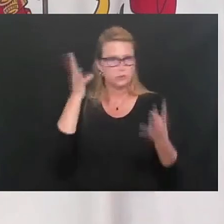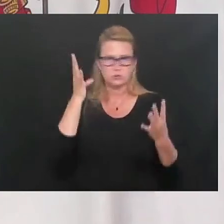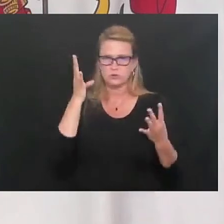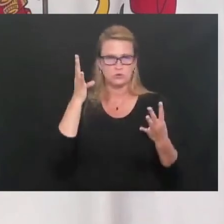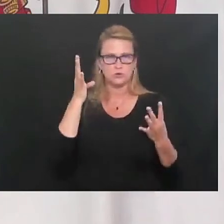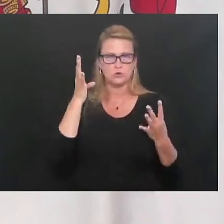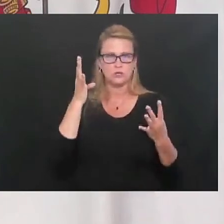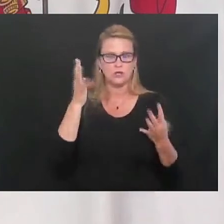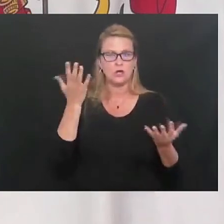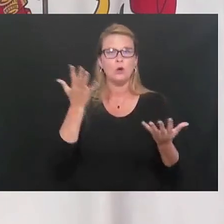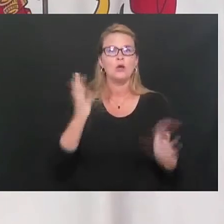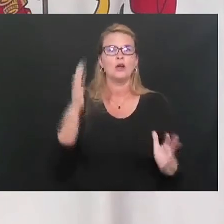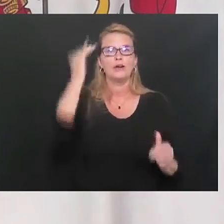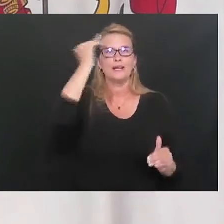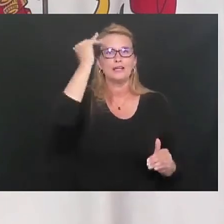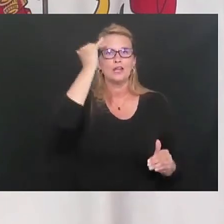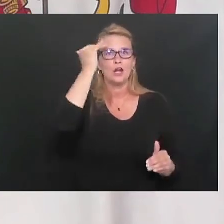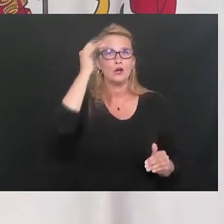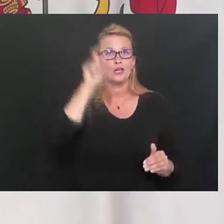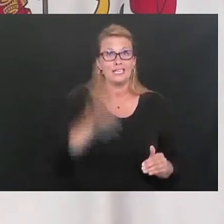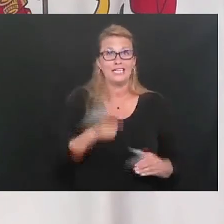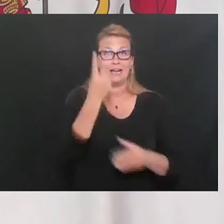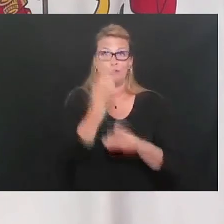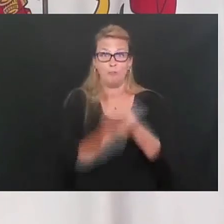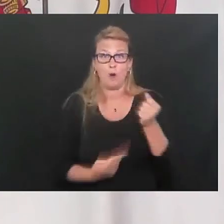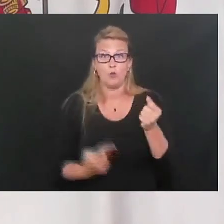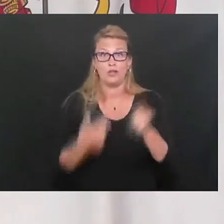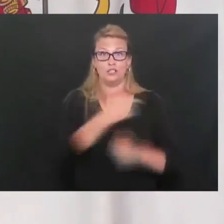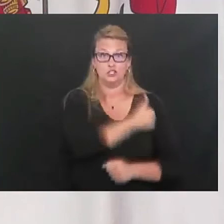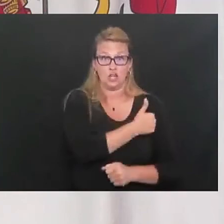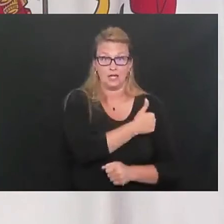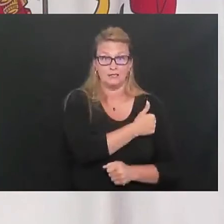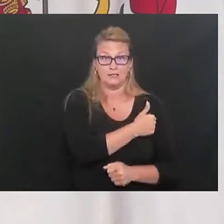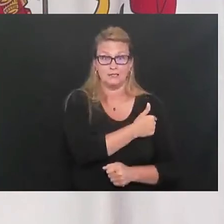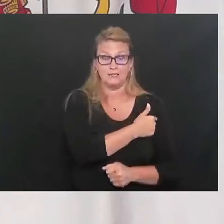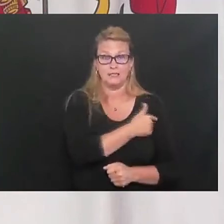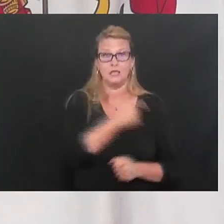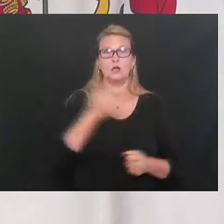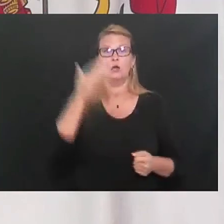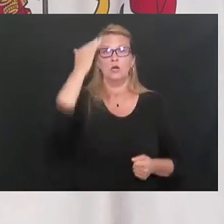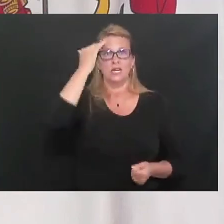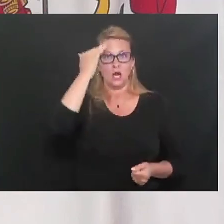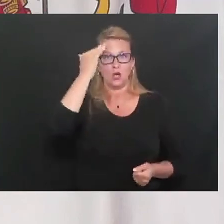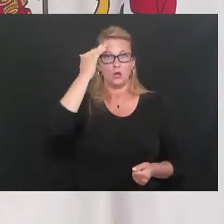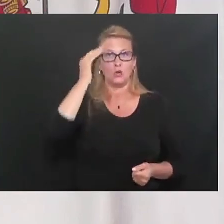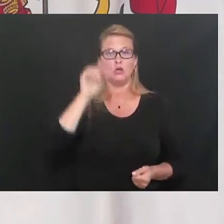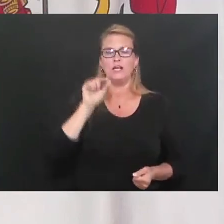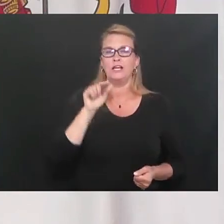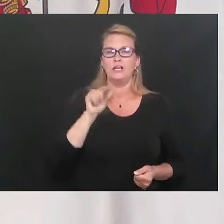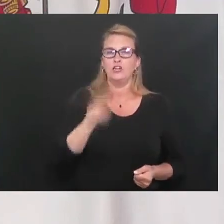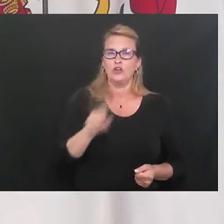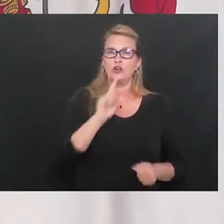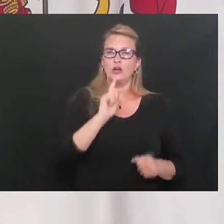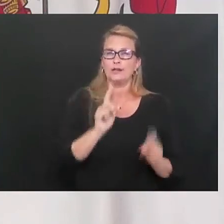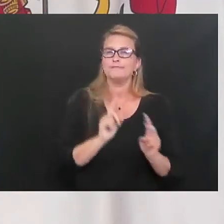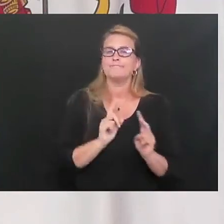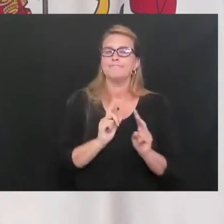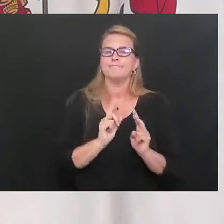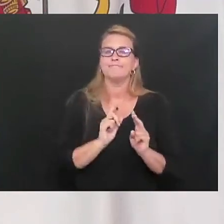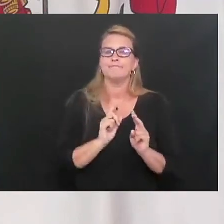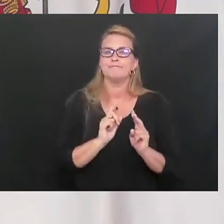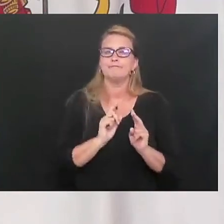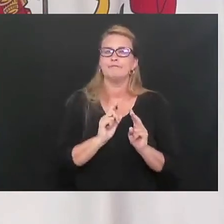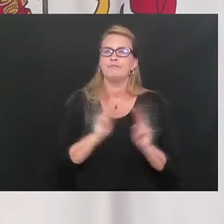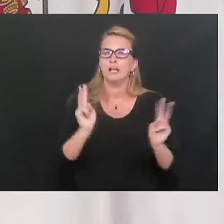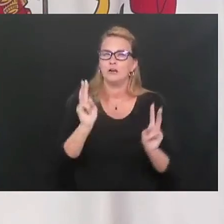we know that you need both of your shots. And we know that you're very, very, very